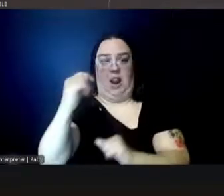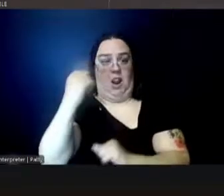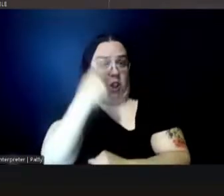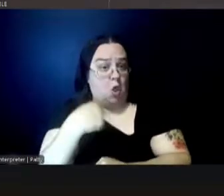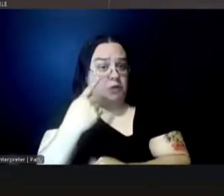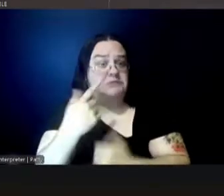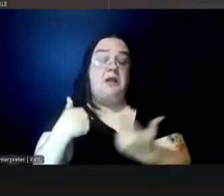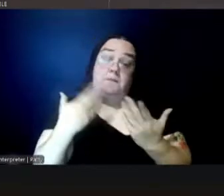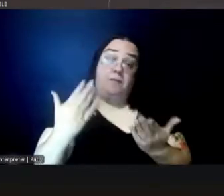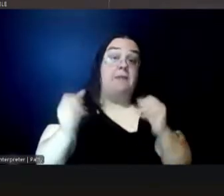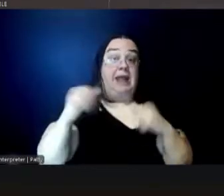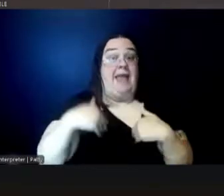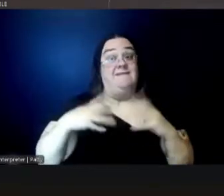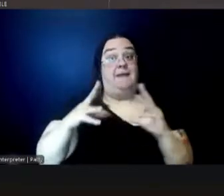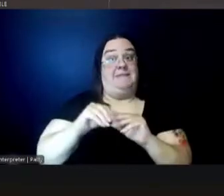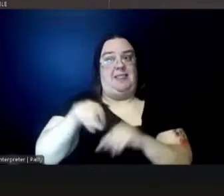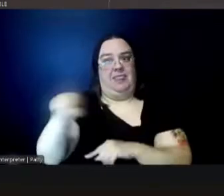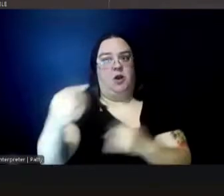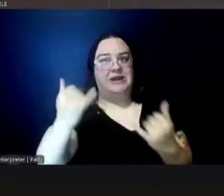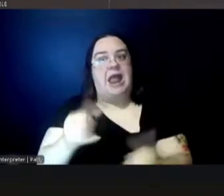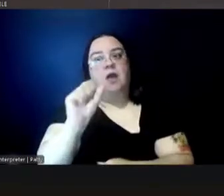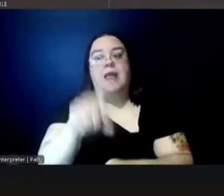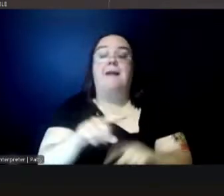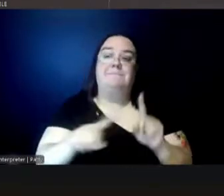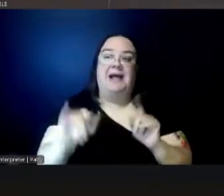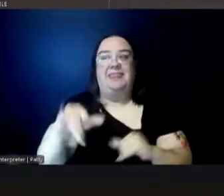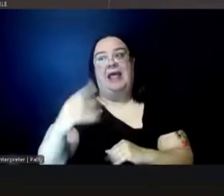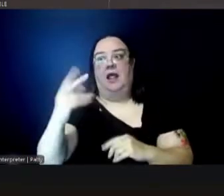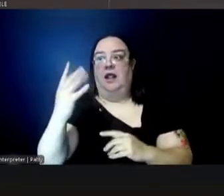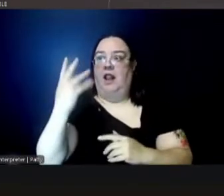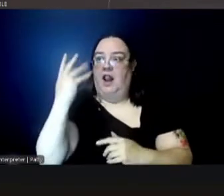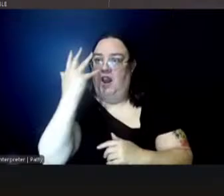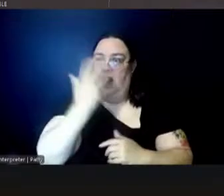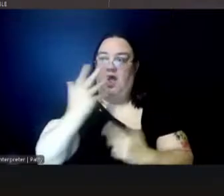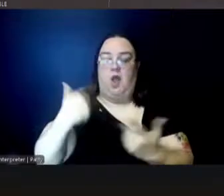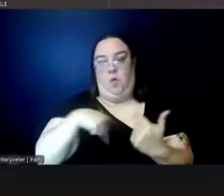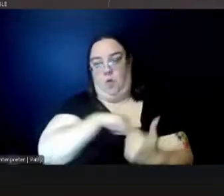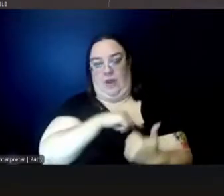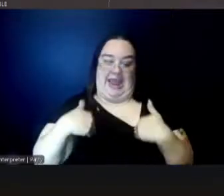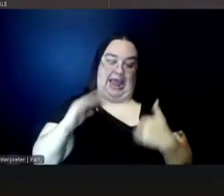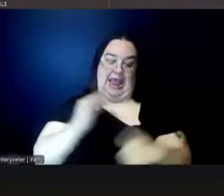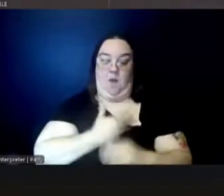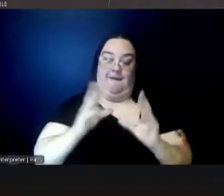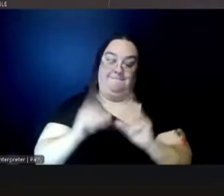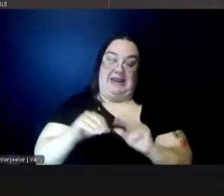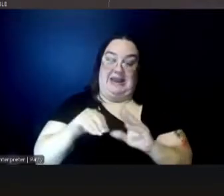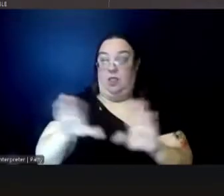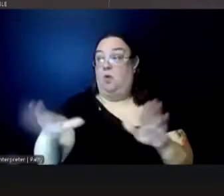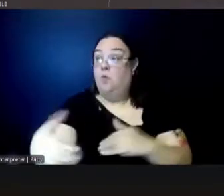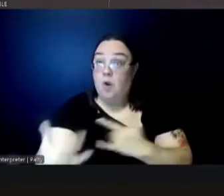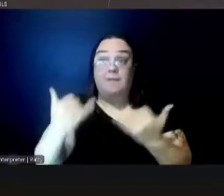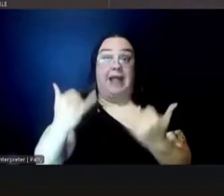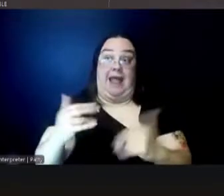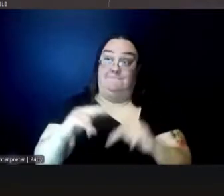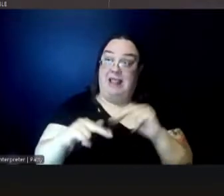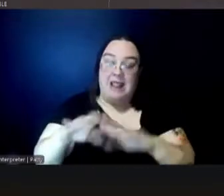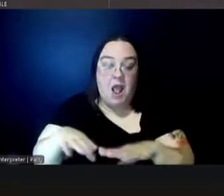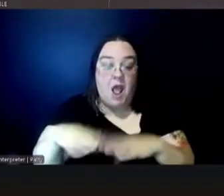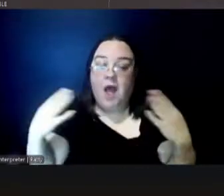probably have a meeting in there now, but the optics of, we had our meeting in the room and so now the building is open is